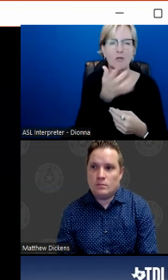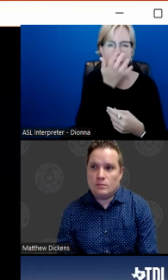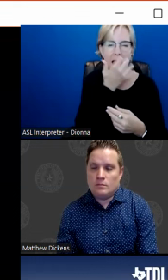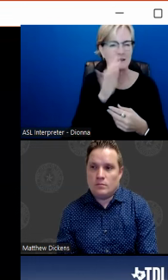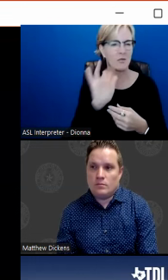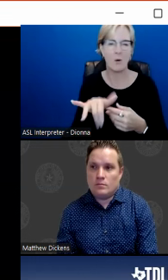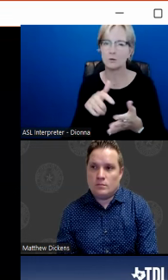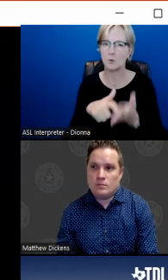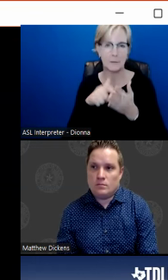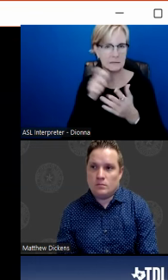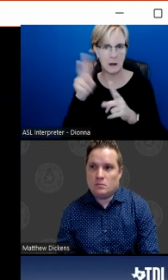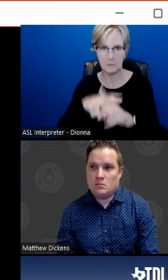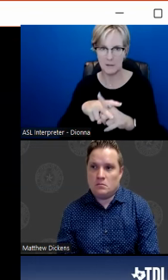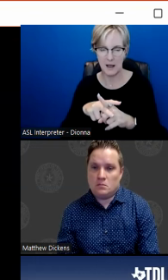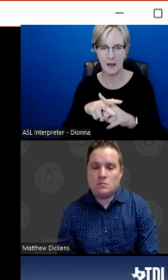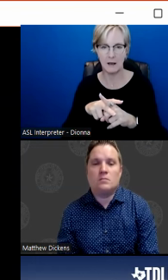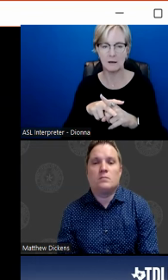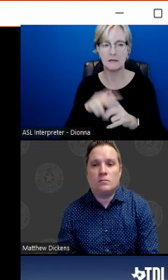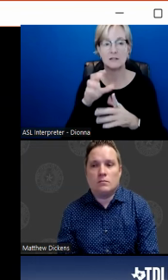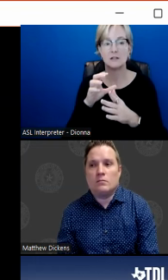would not apply. Chapter